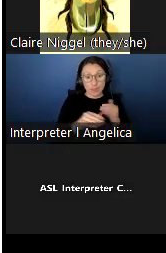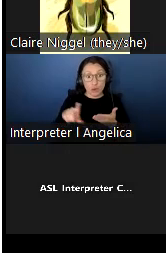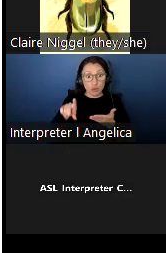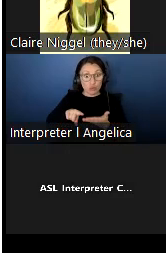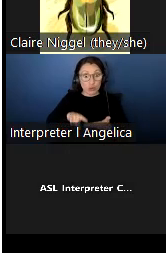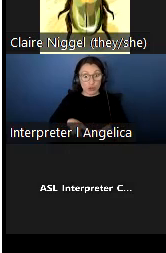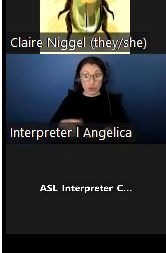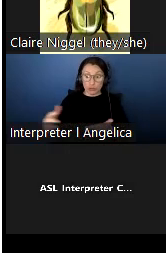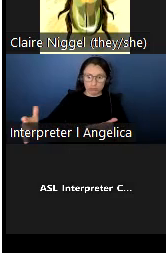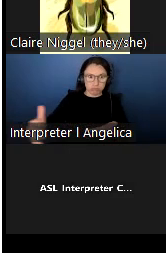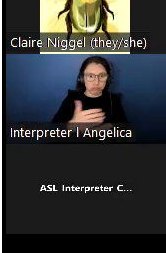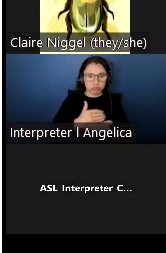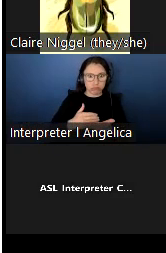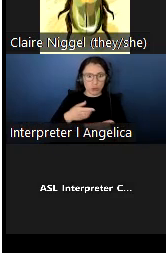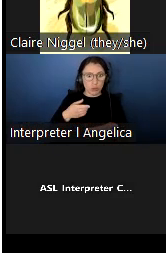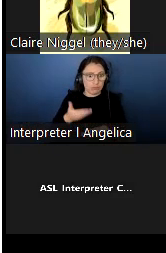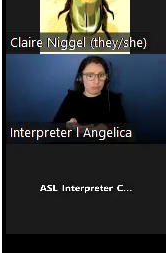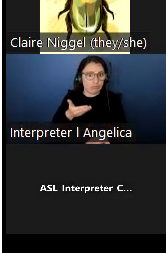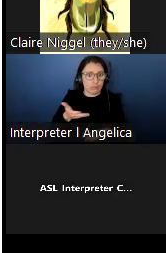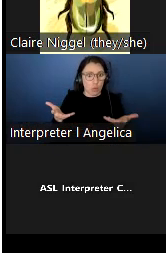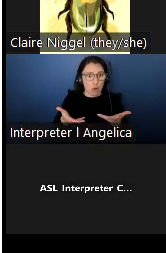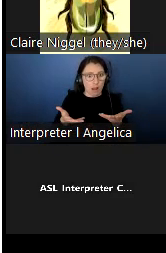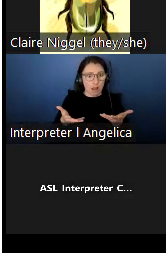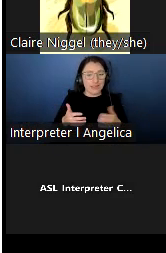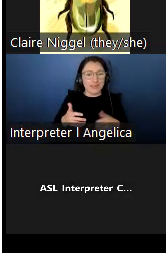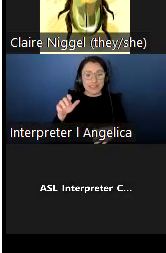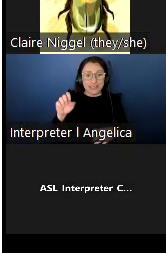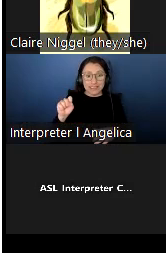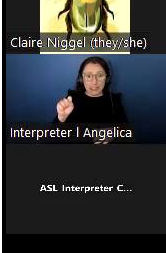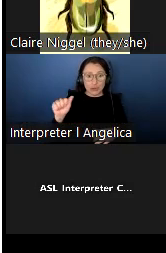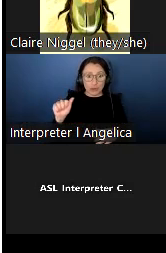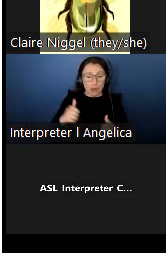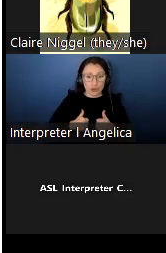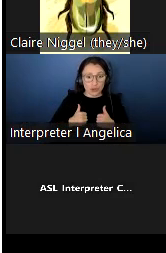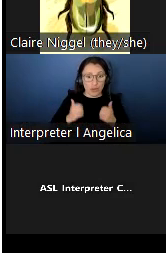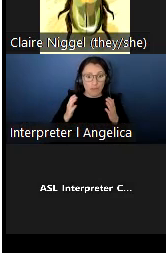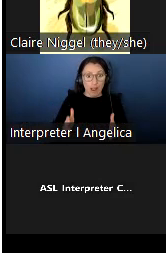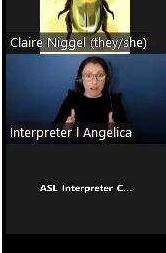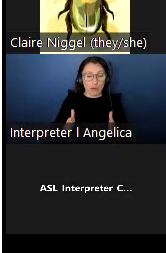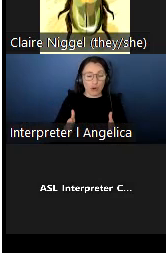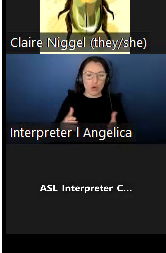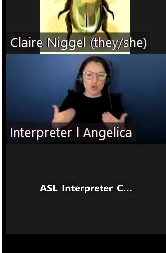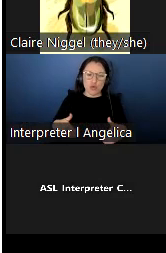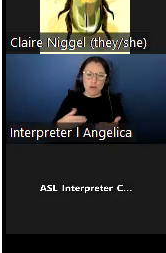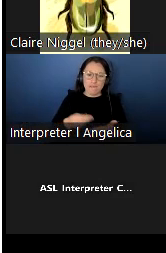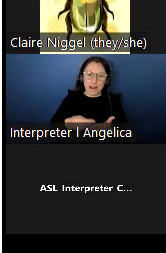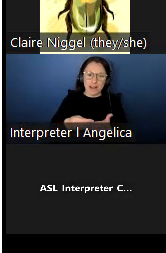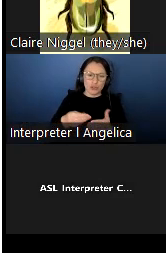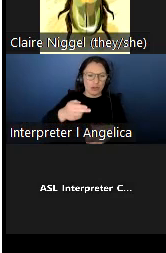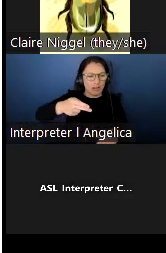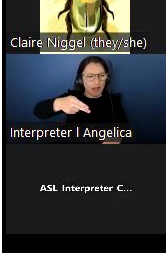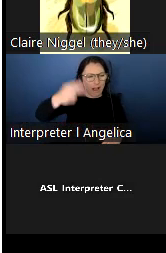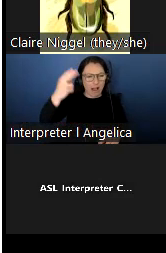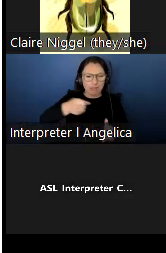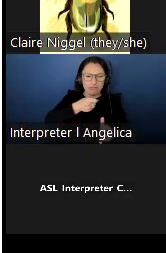a sexual assault survivor is incredibly high. So the statistics on the screen are from CDC